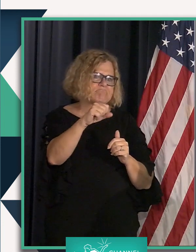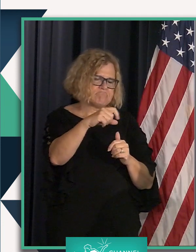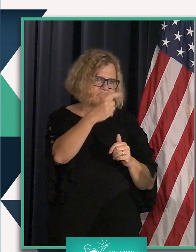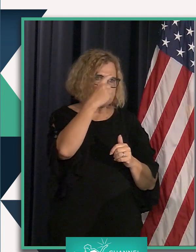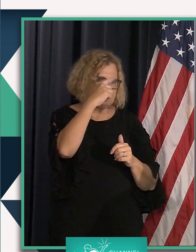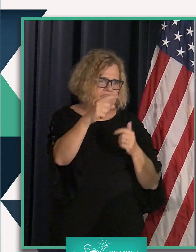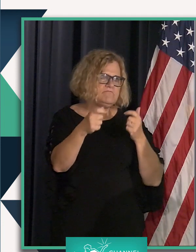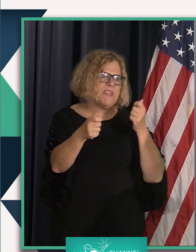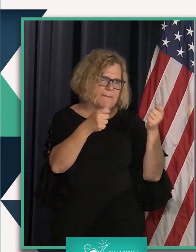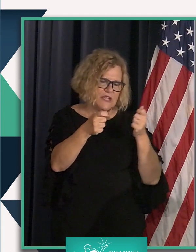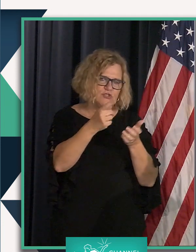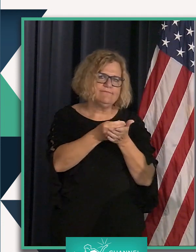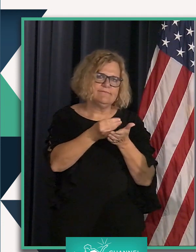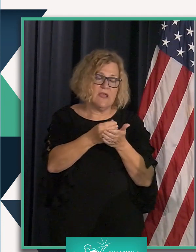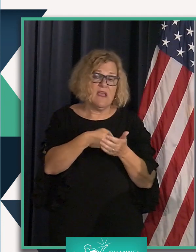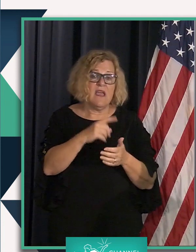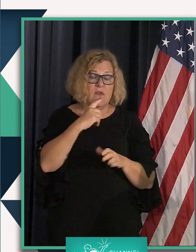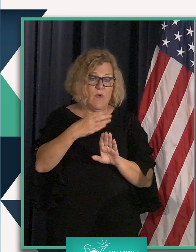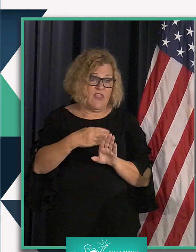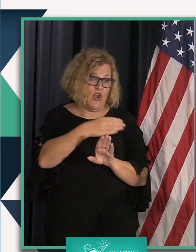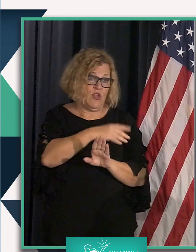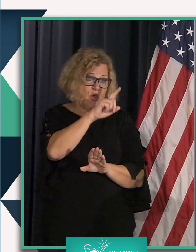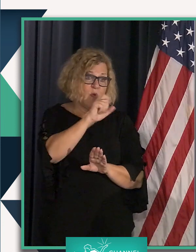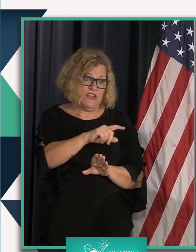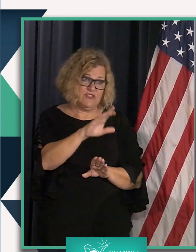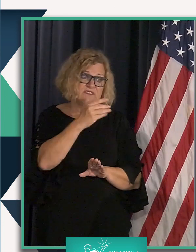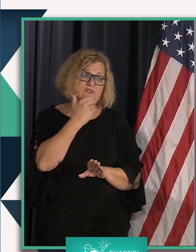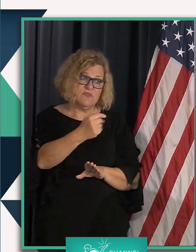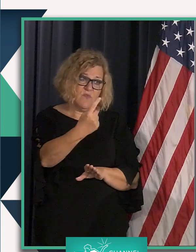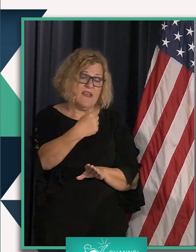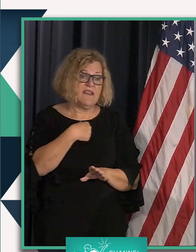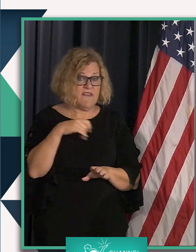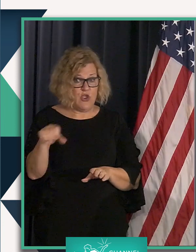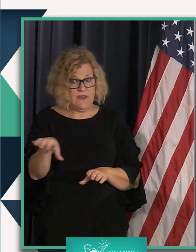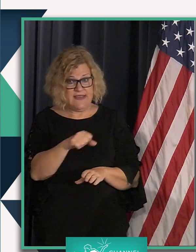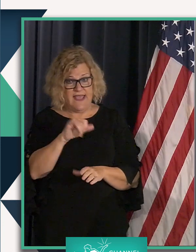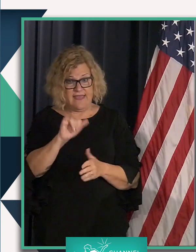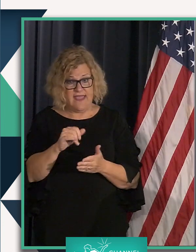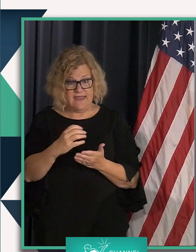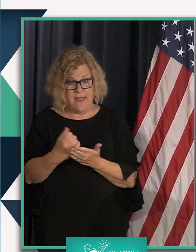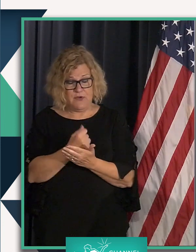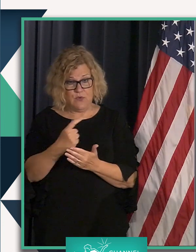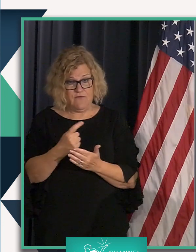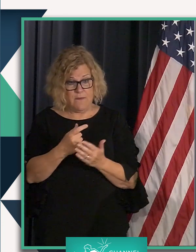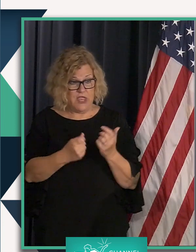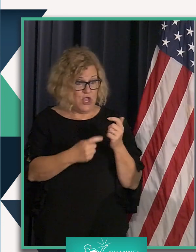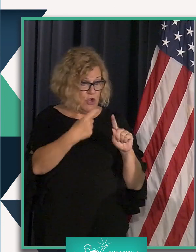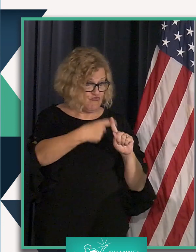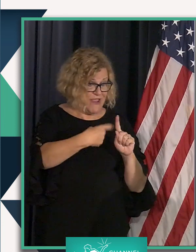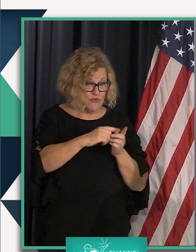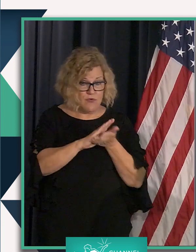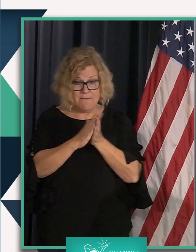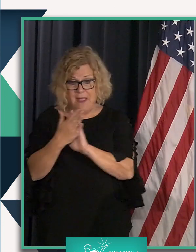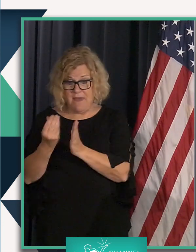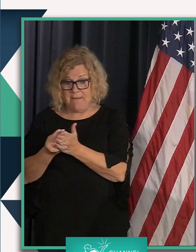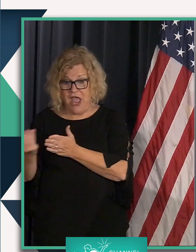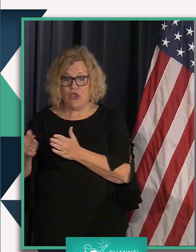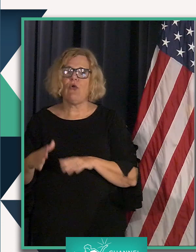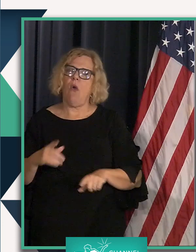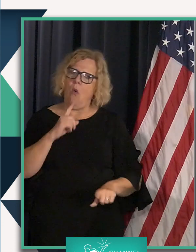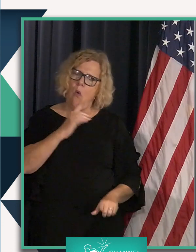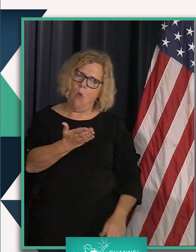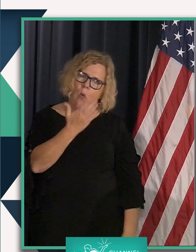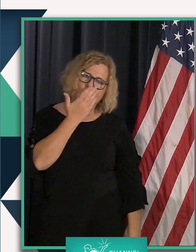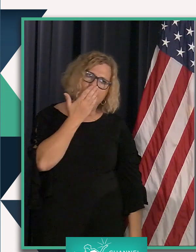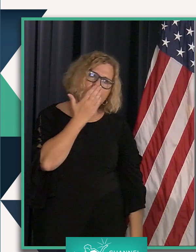for managing. And I think one of the earlier questions was a great one. If I could take this and get the opportunity to go from being a renter to a buyer, I mean, there is a